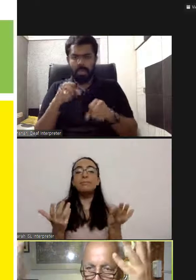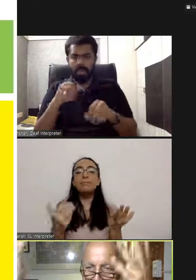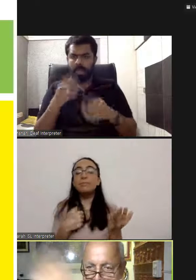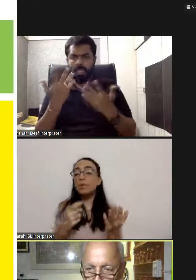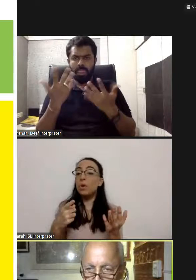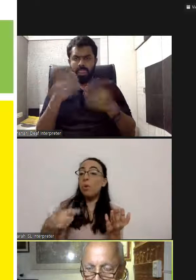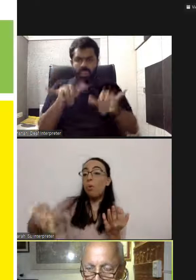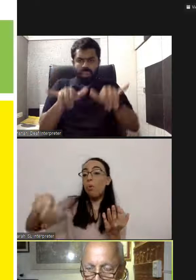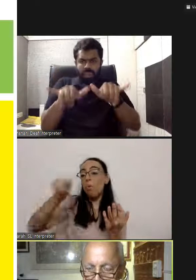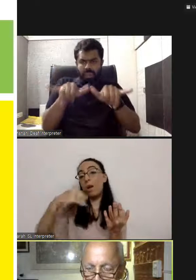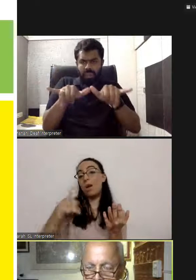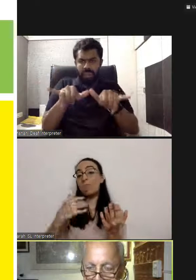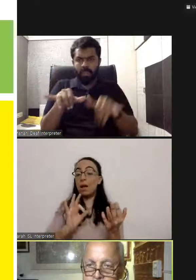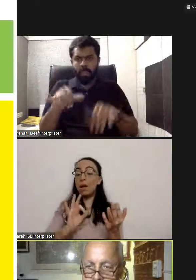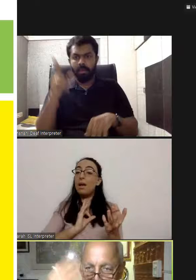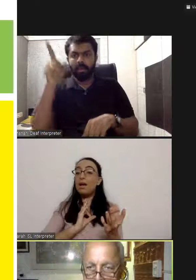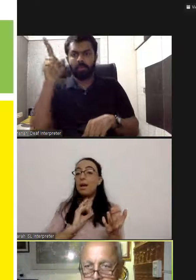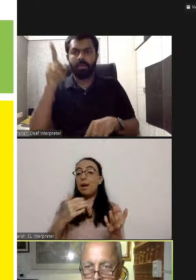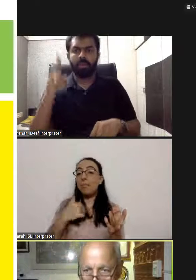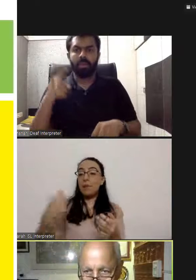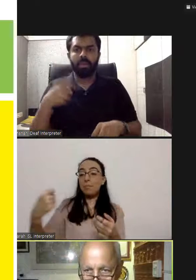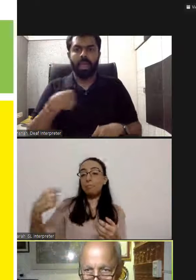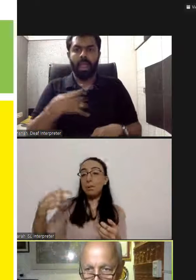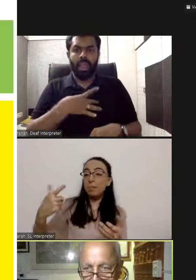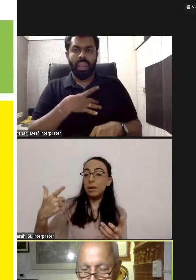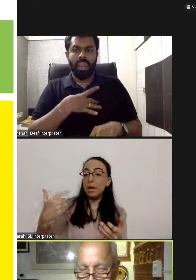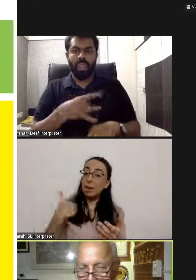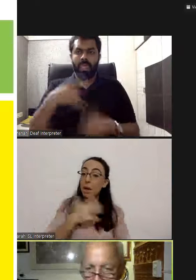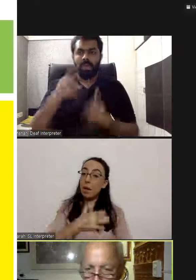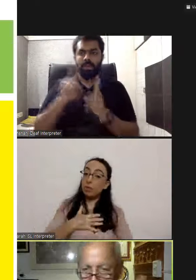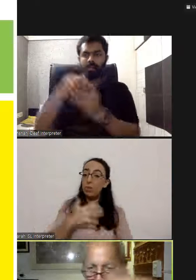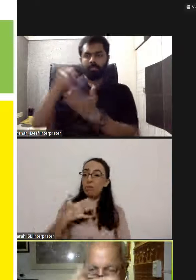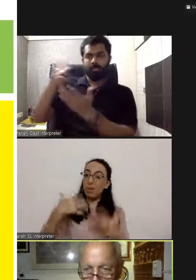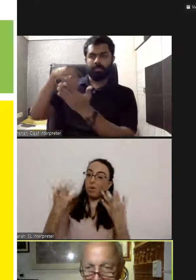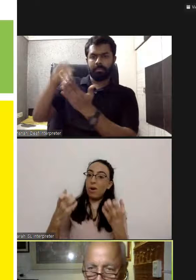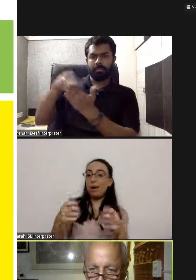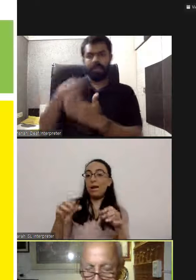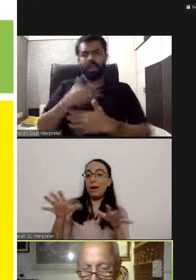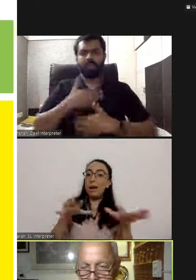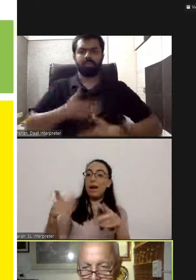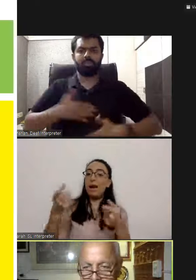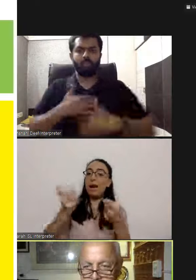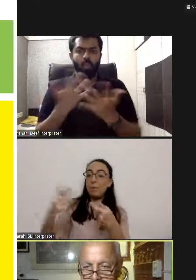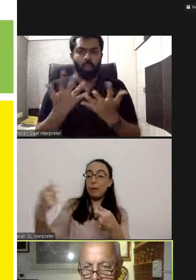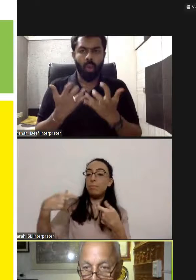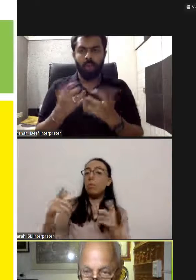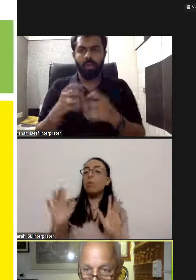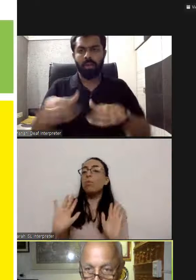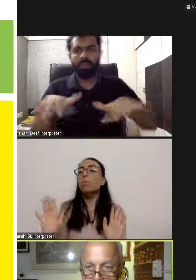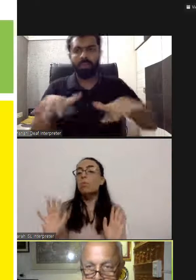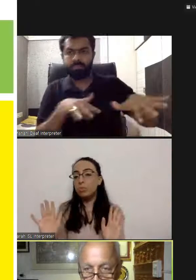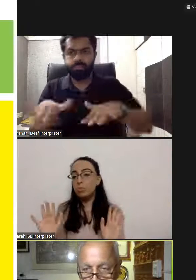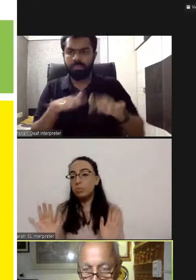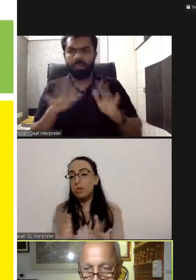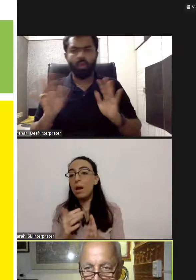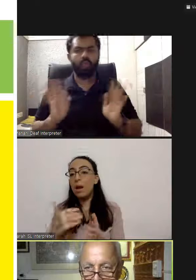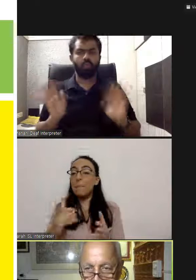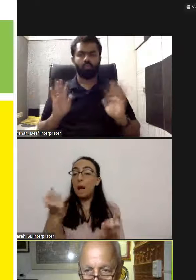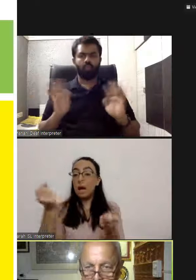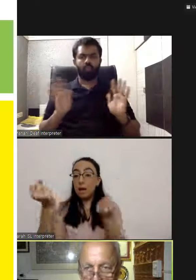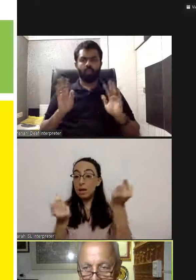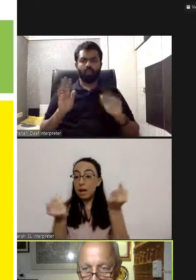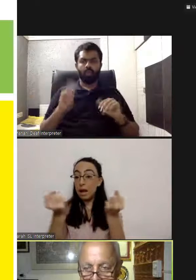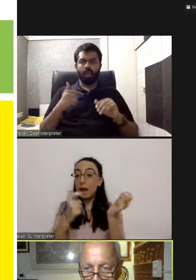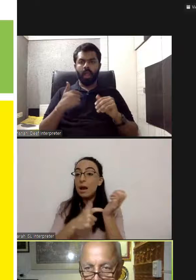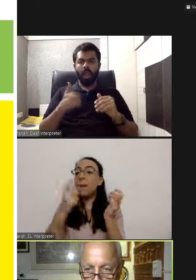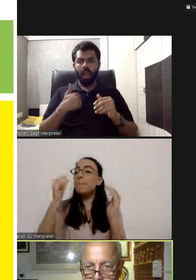electric light I'm enjoying now is subsidized. The road on which I drive my car is subsidized. The